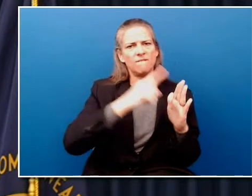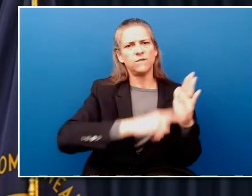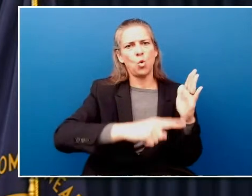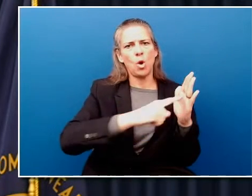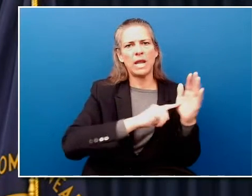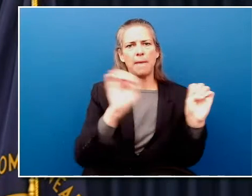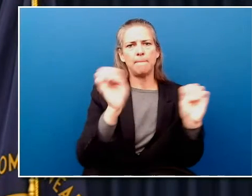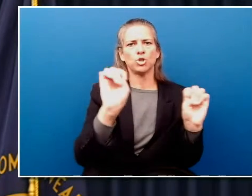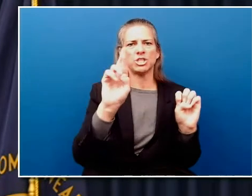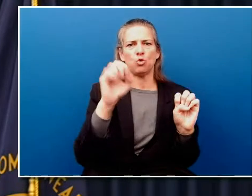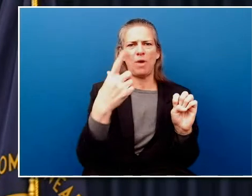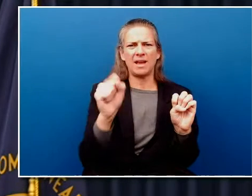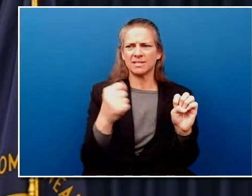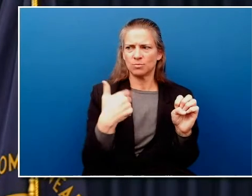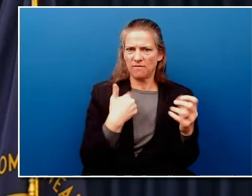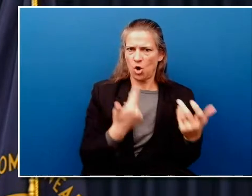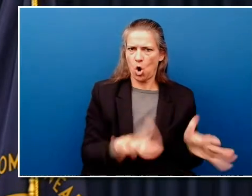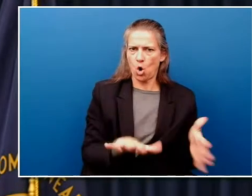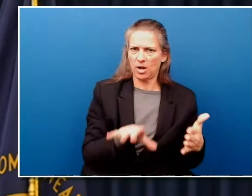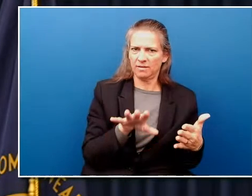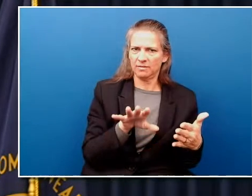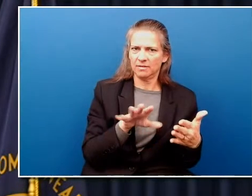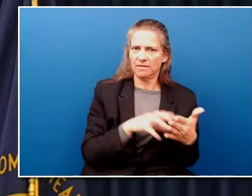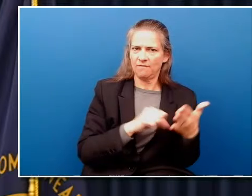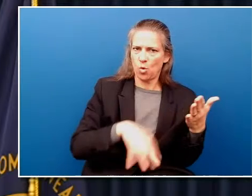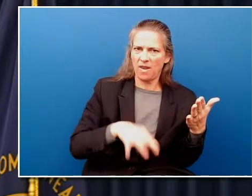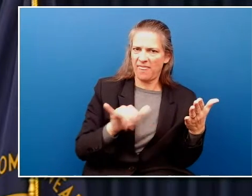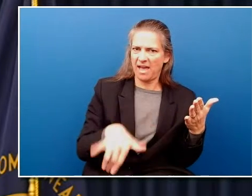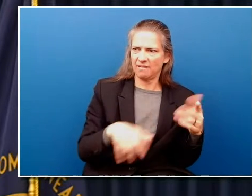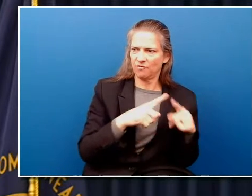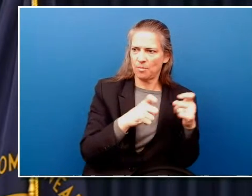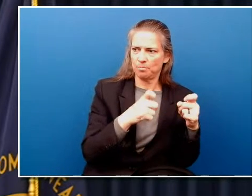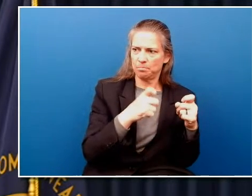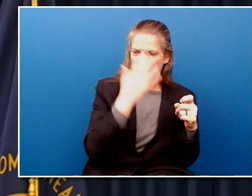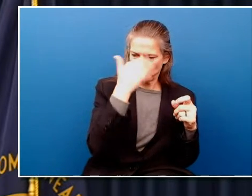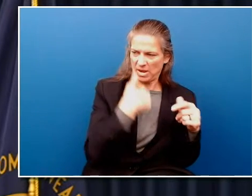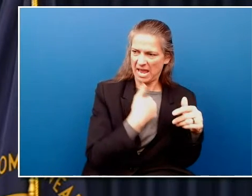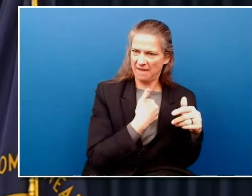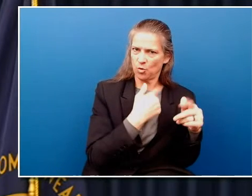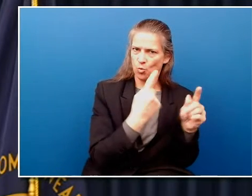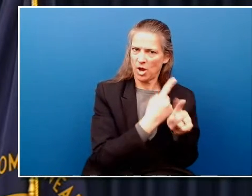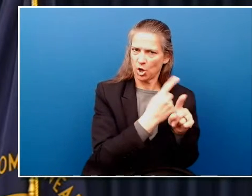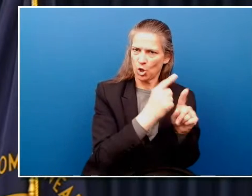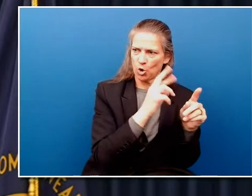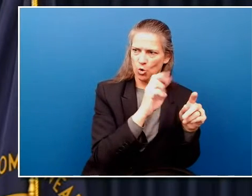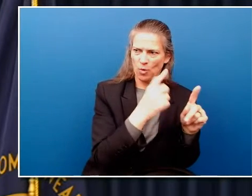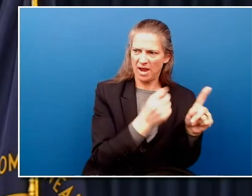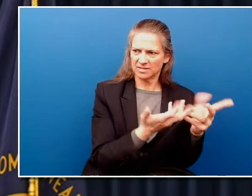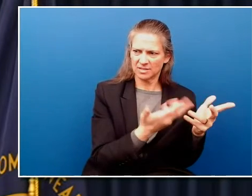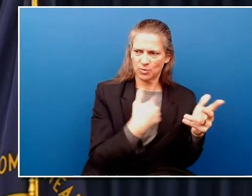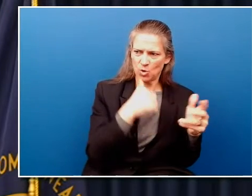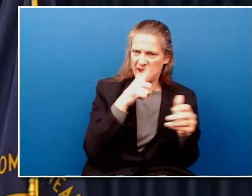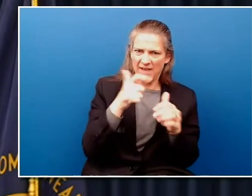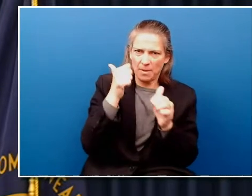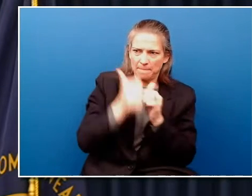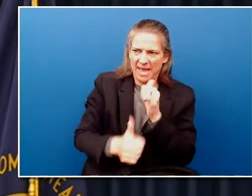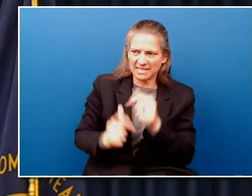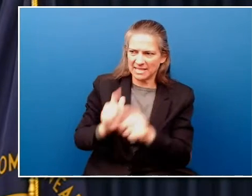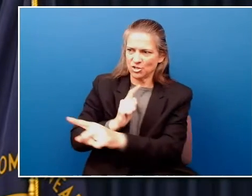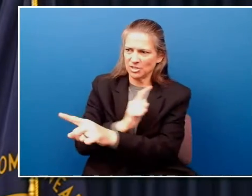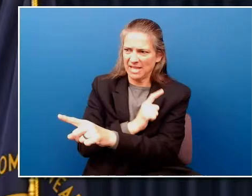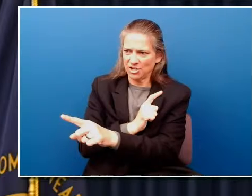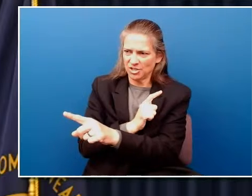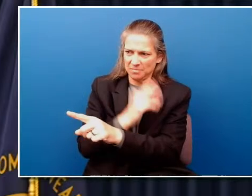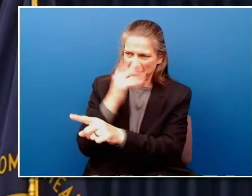have already been voided by the issuance of the regular regs. I don't believe we ought to be passing legislation when we admit that it doesn't